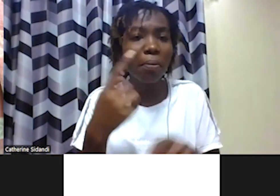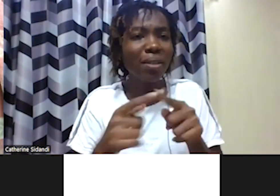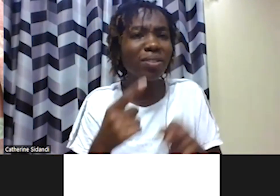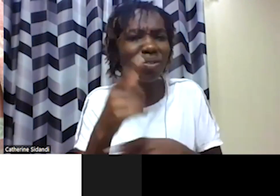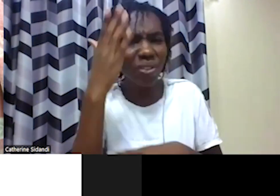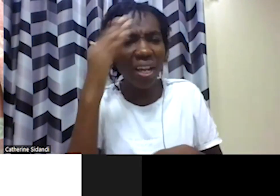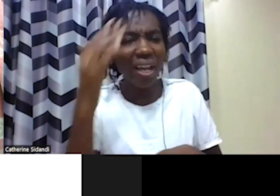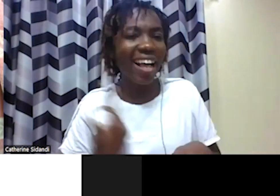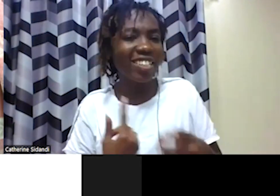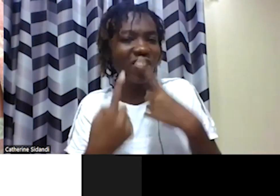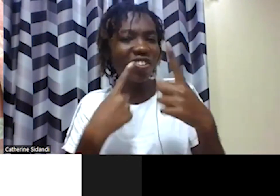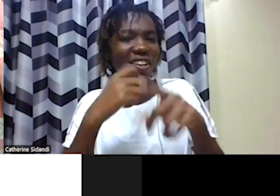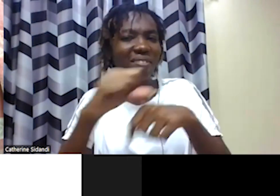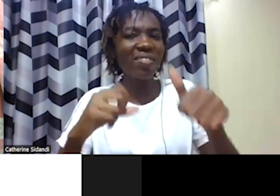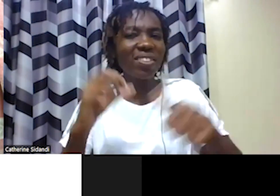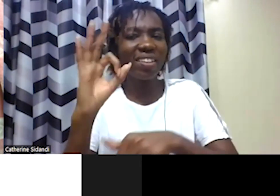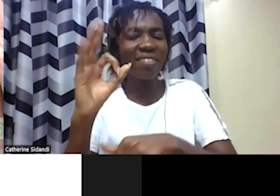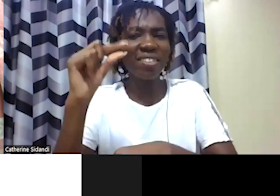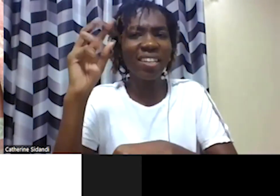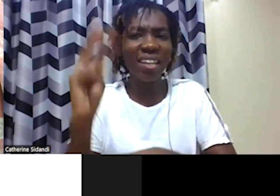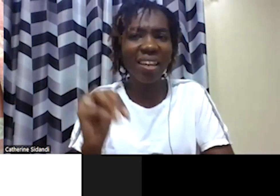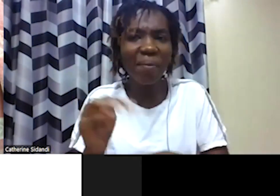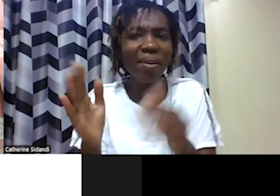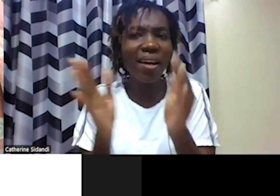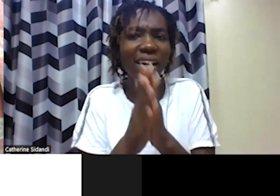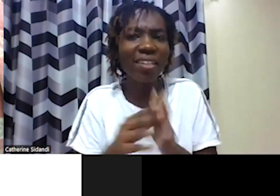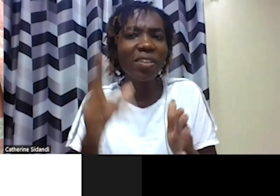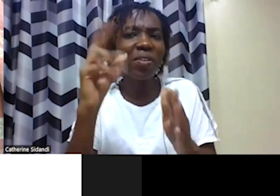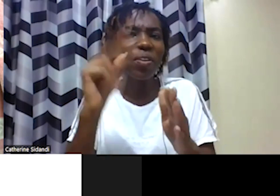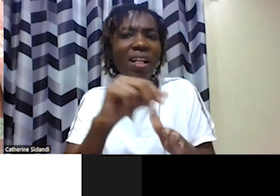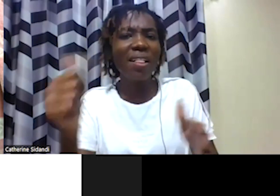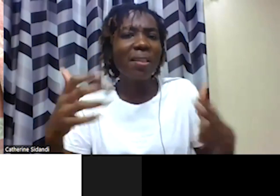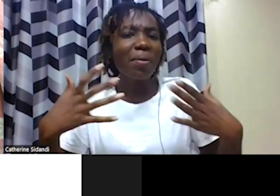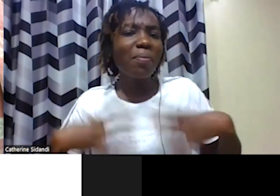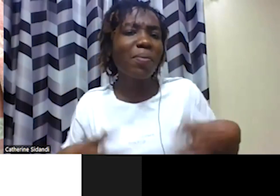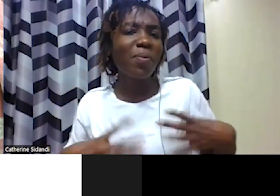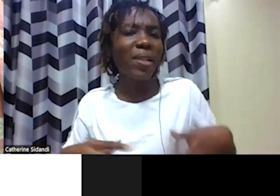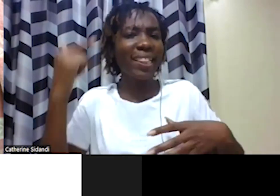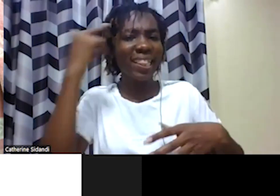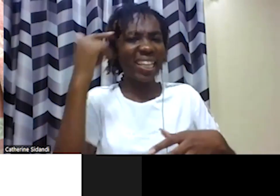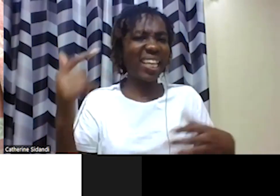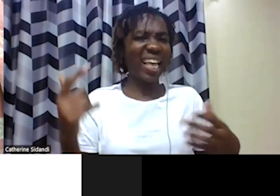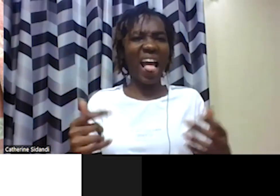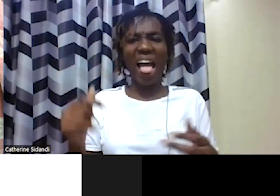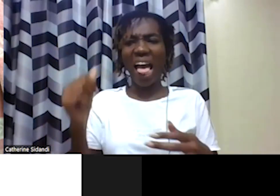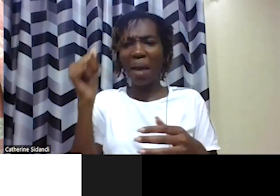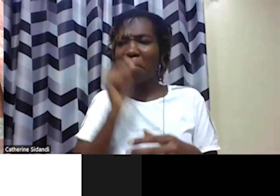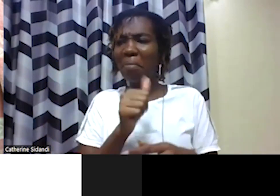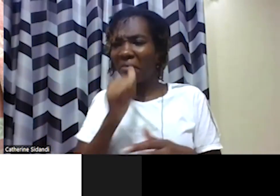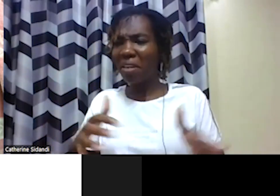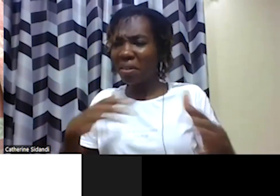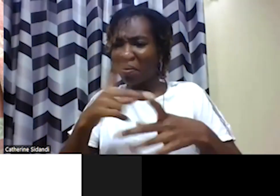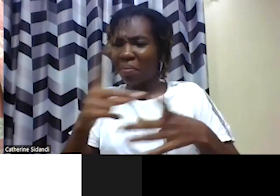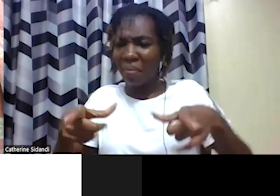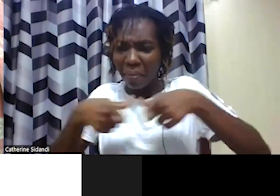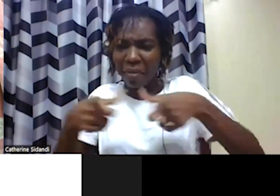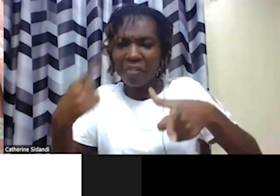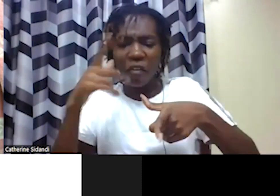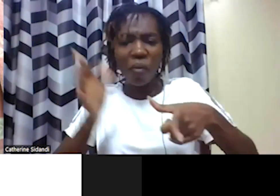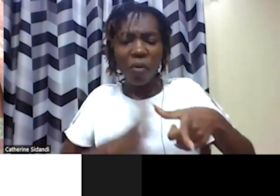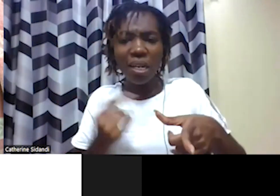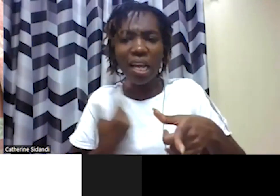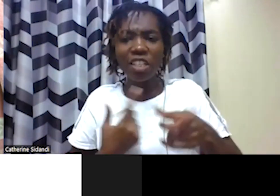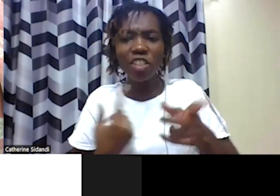talk about FGM and no one is feeling embarrassed? No one is thinking that it's a private part of a woman we are talking about. We're just